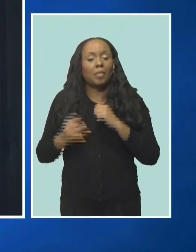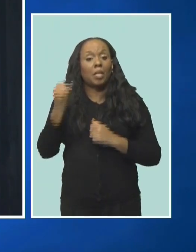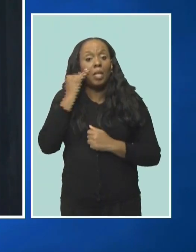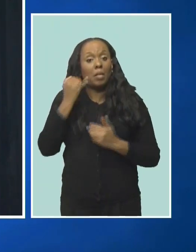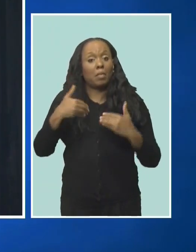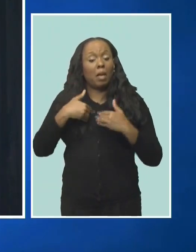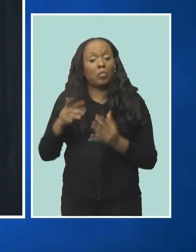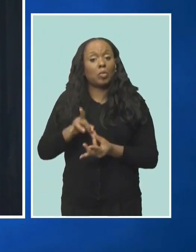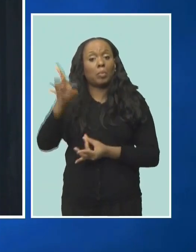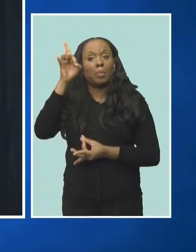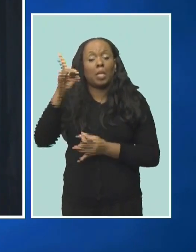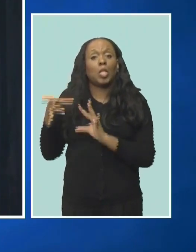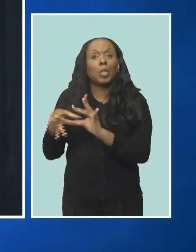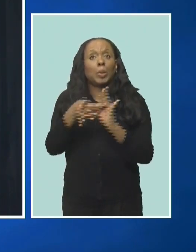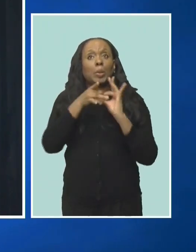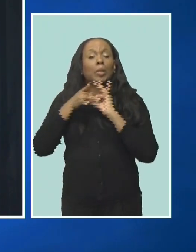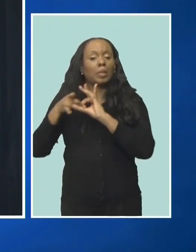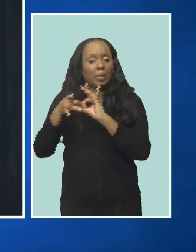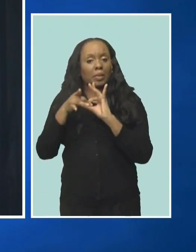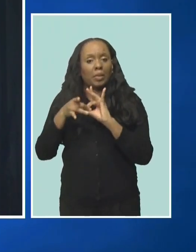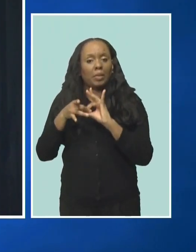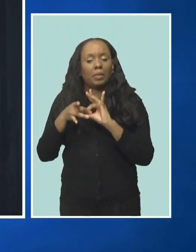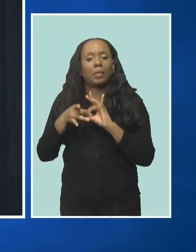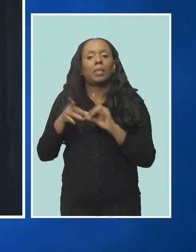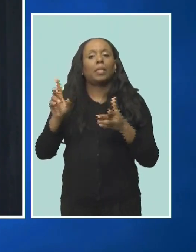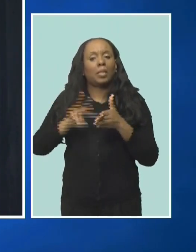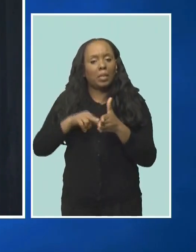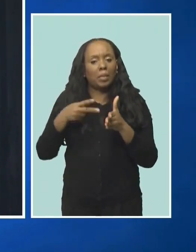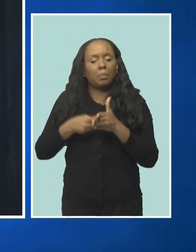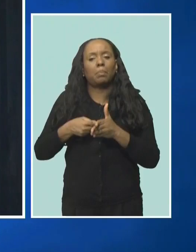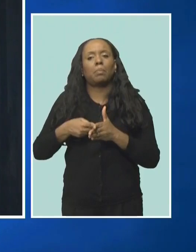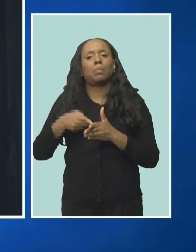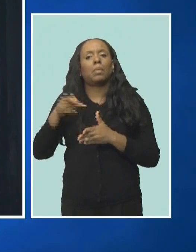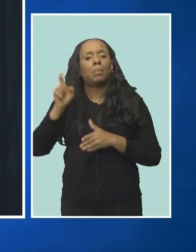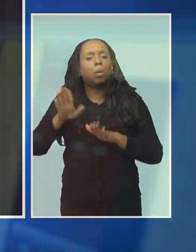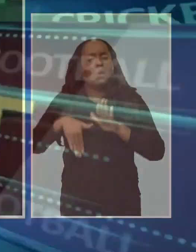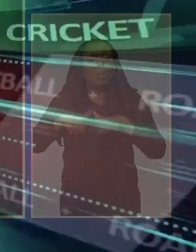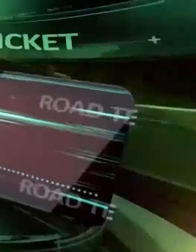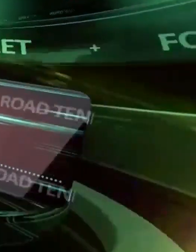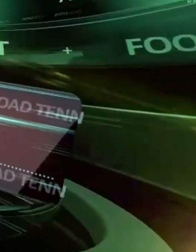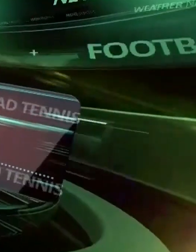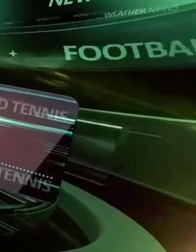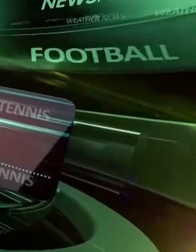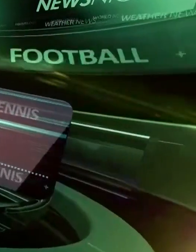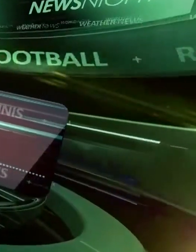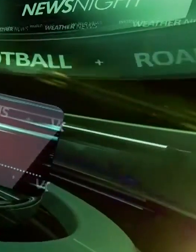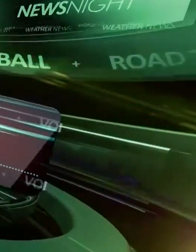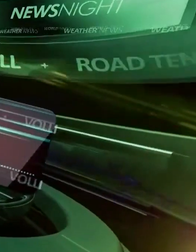unity, then we must walk in the spirit of unity.